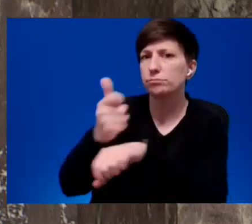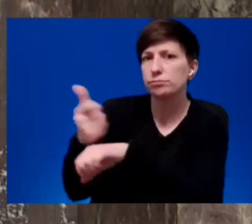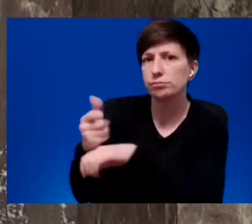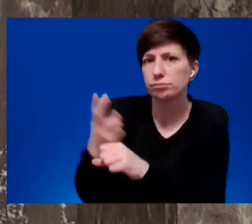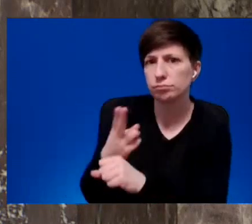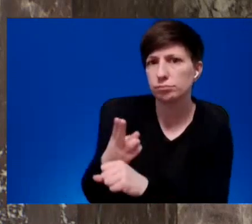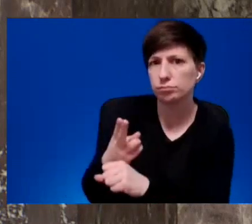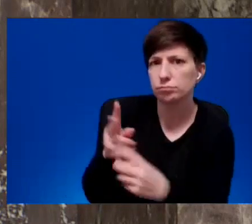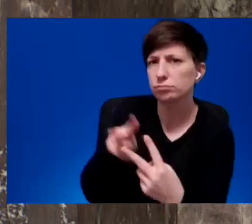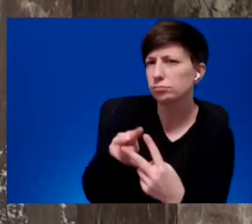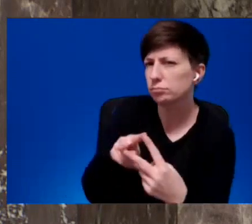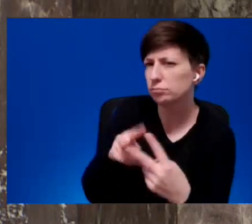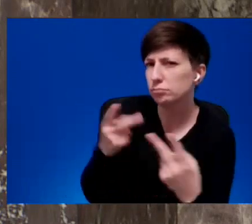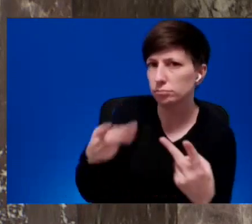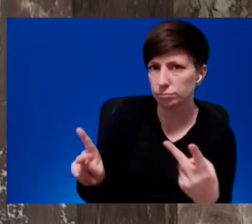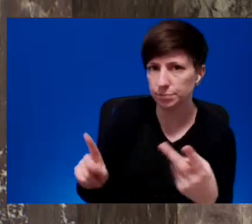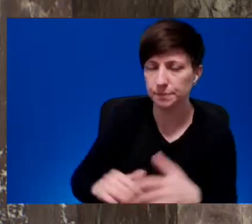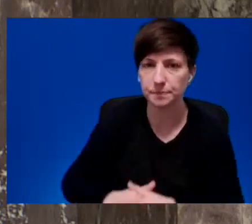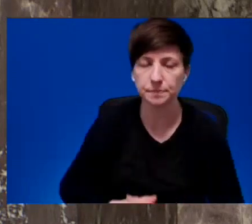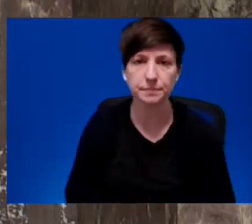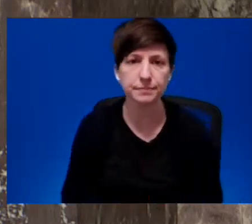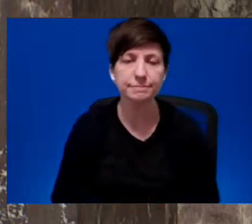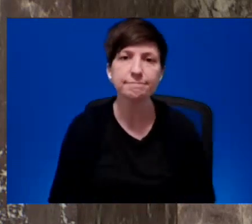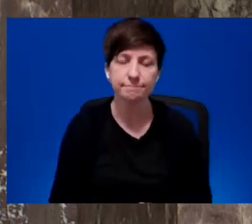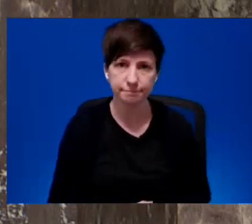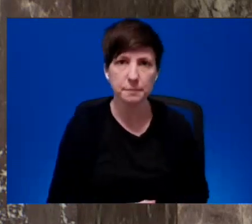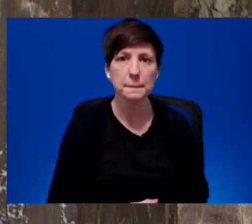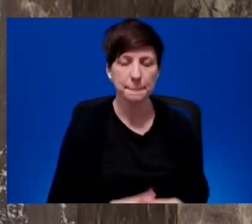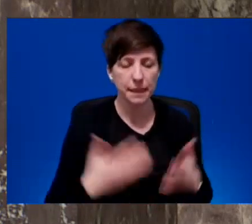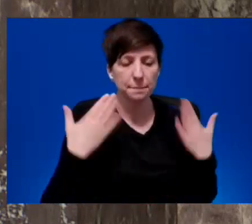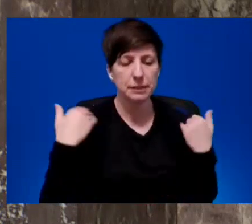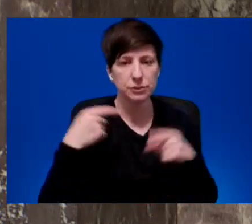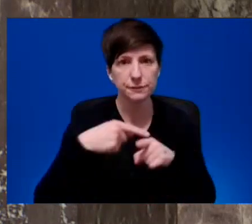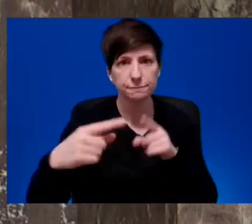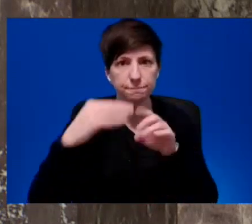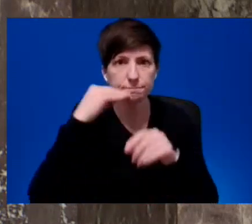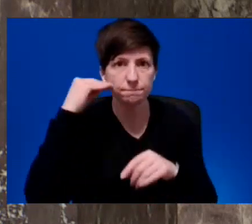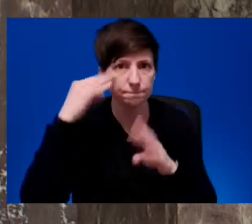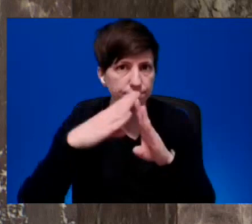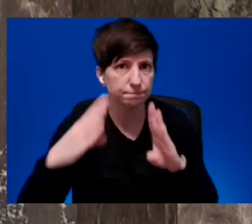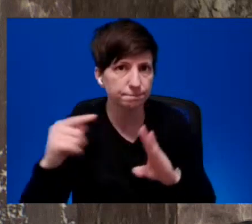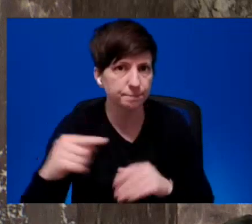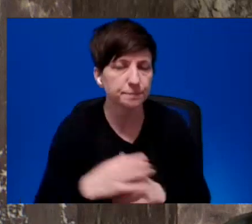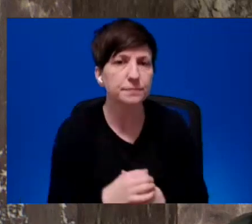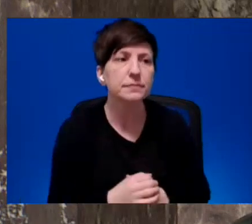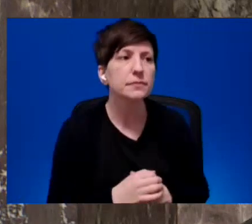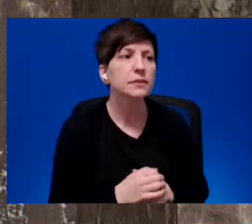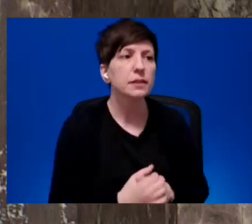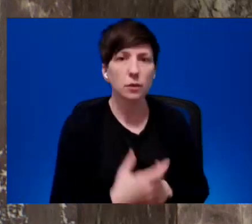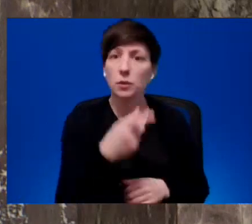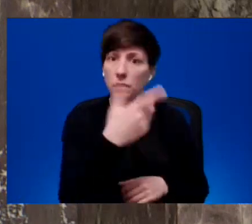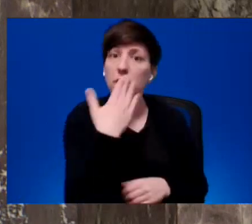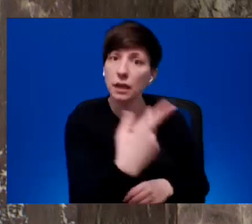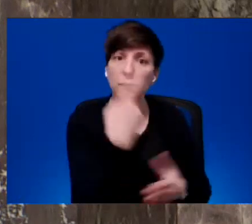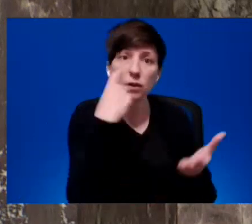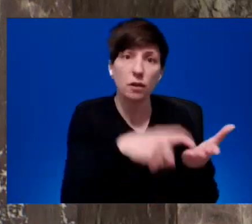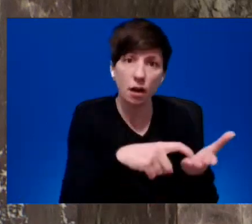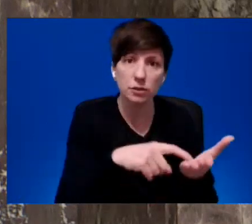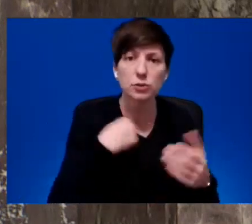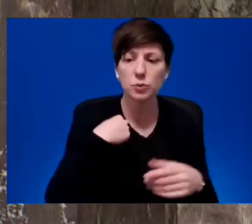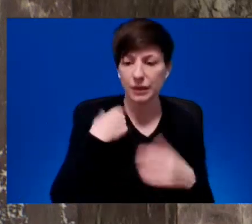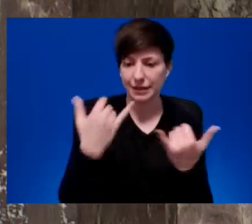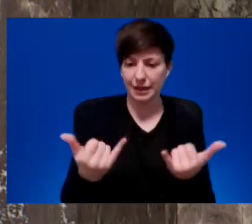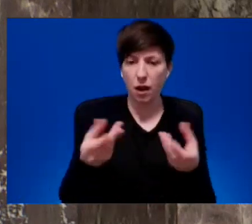first want to appreciate the member acknowledging the changes that we've made, allowing for 3 units, 4 units on single-family